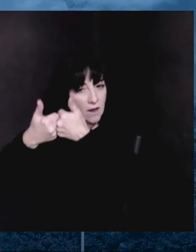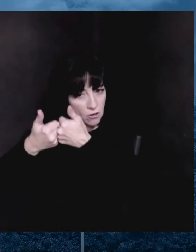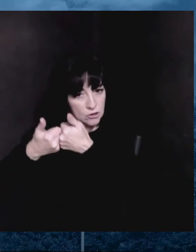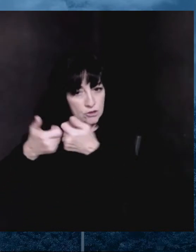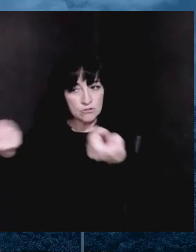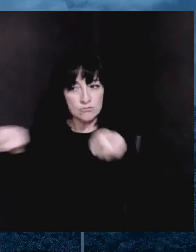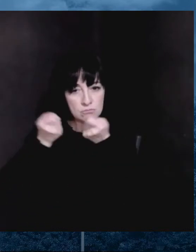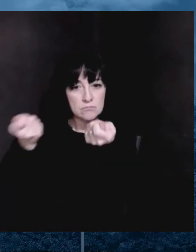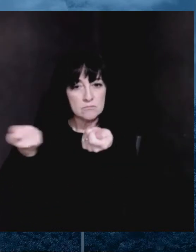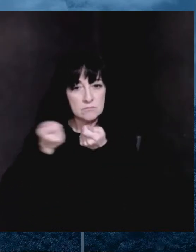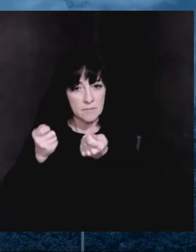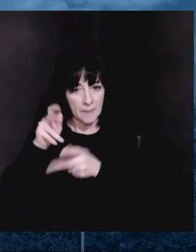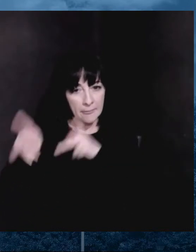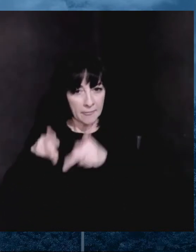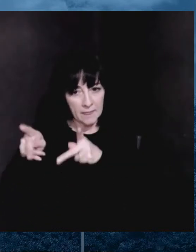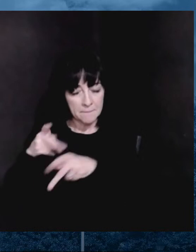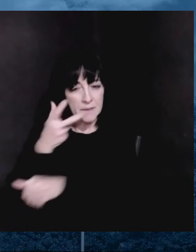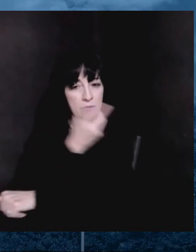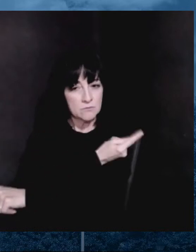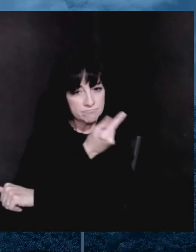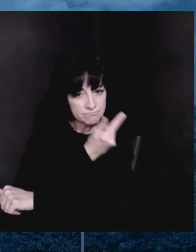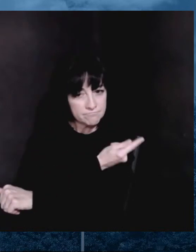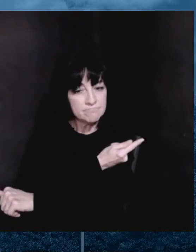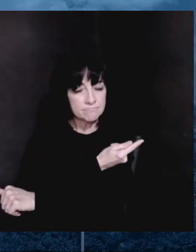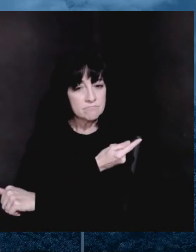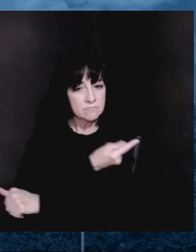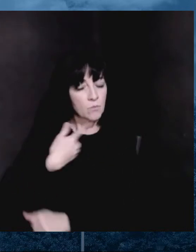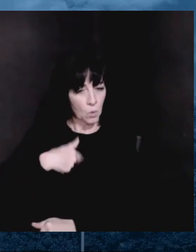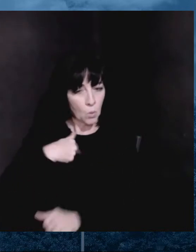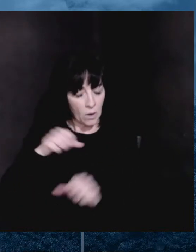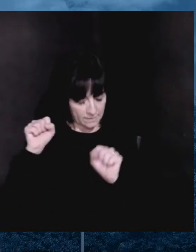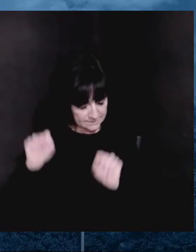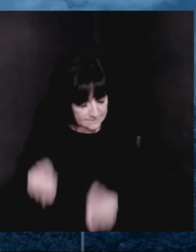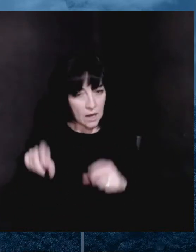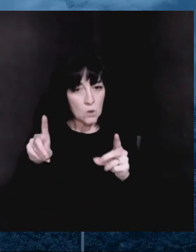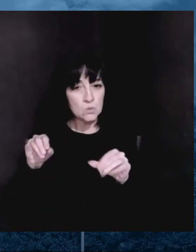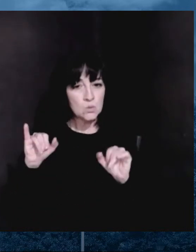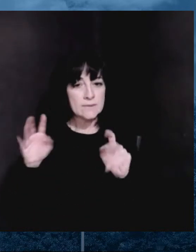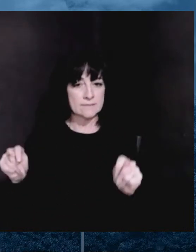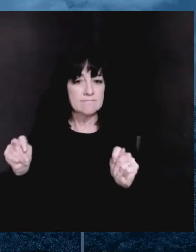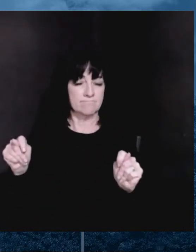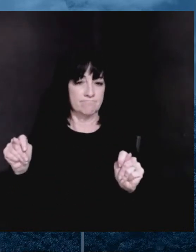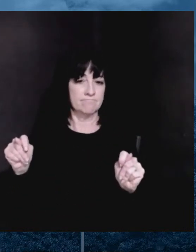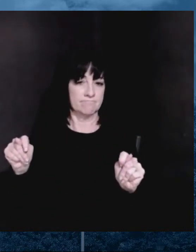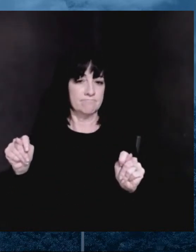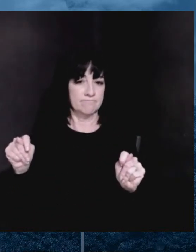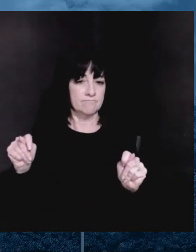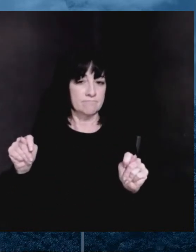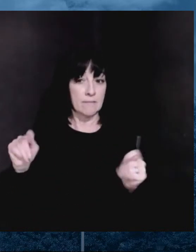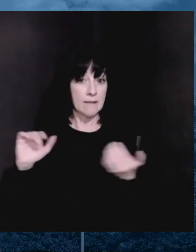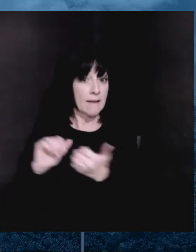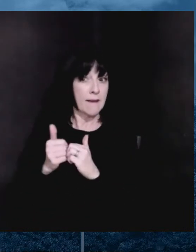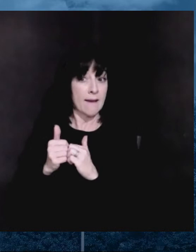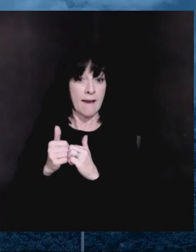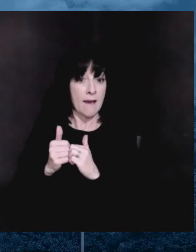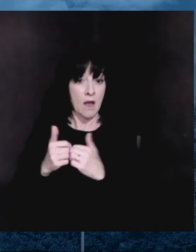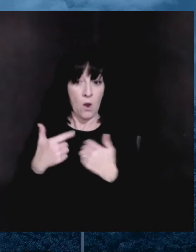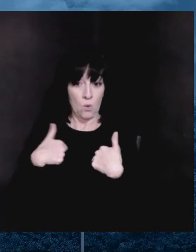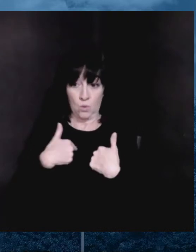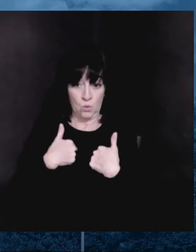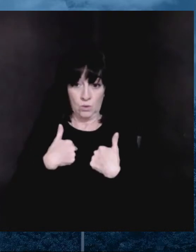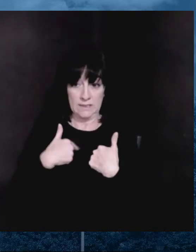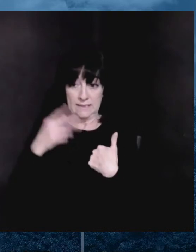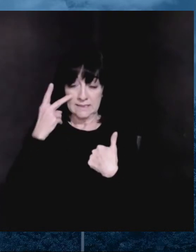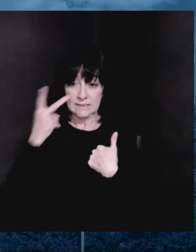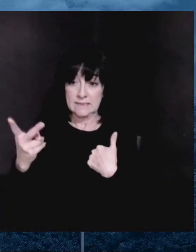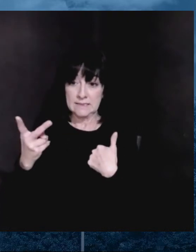vaccinated. But it's something that we certainly can do. It's our way to get to the light at the end of the